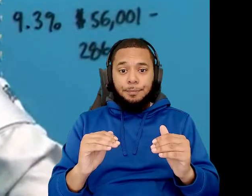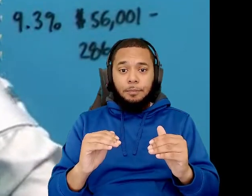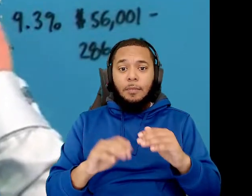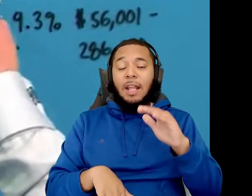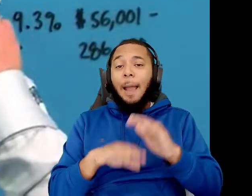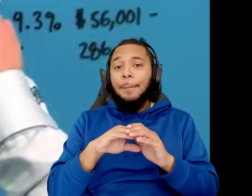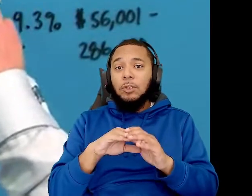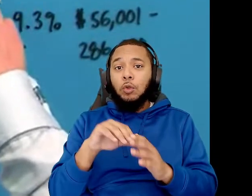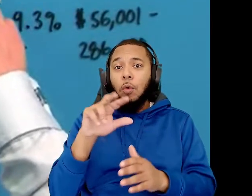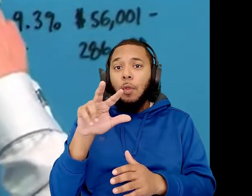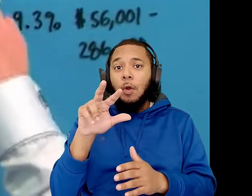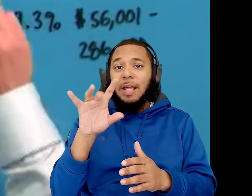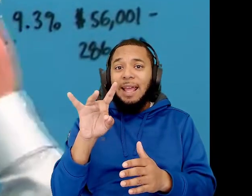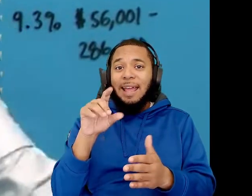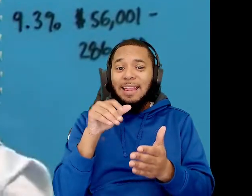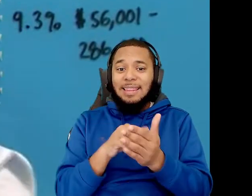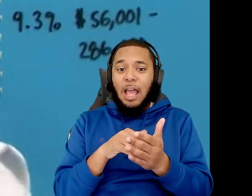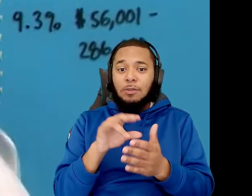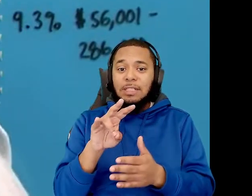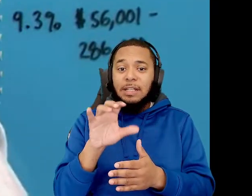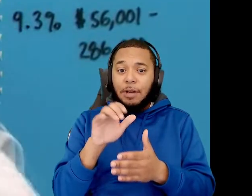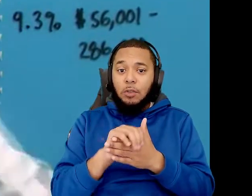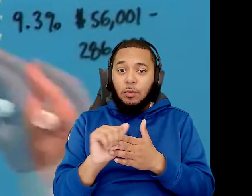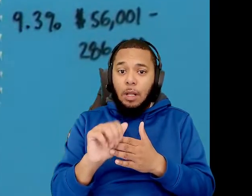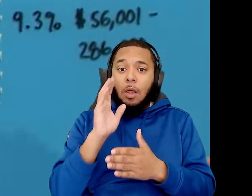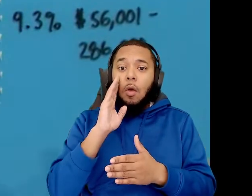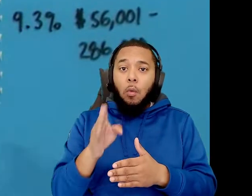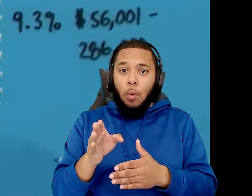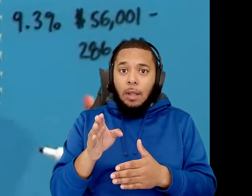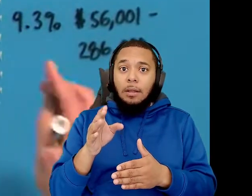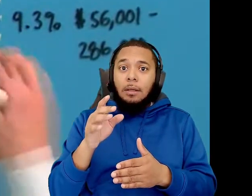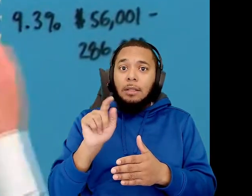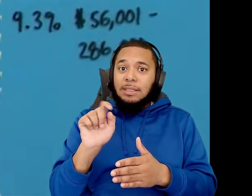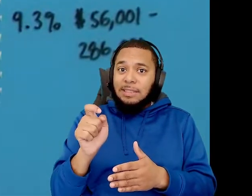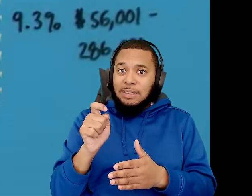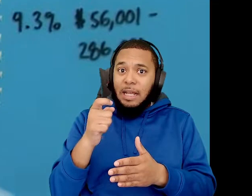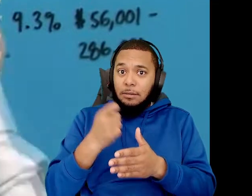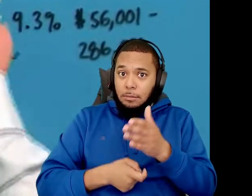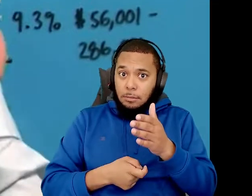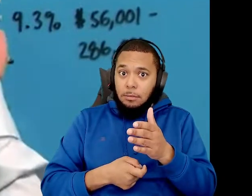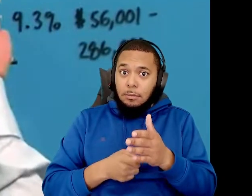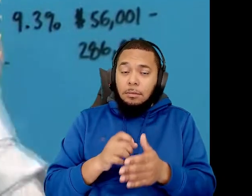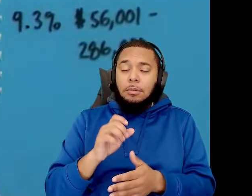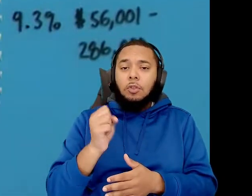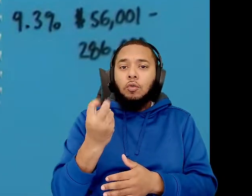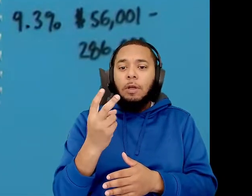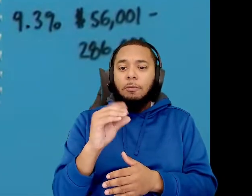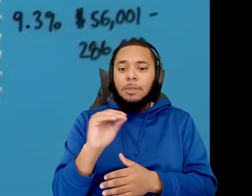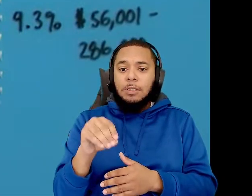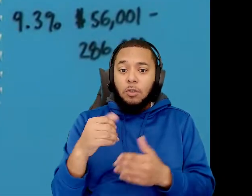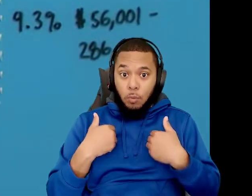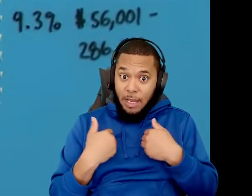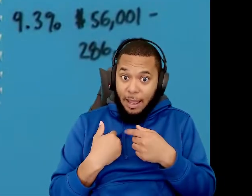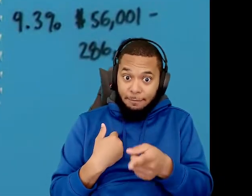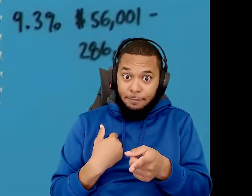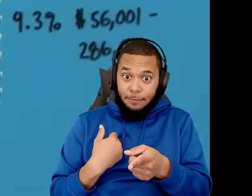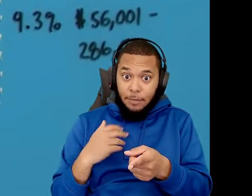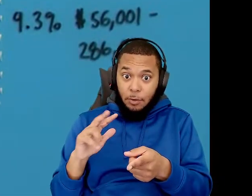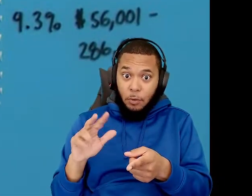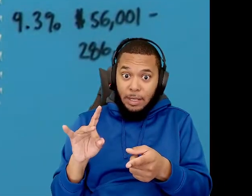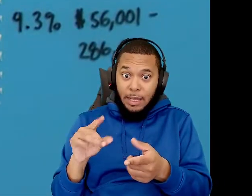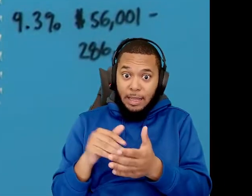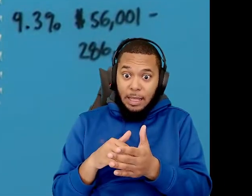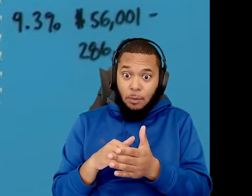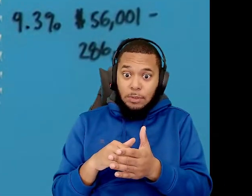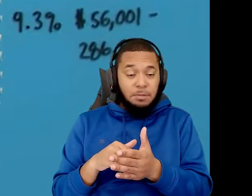to $38,700, will be taxed at 12%. Do we have $38,700 here? No,